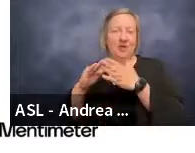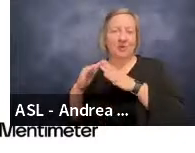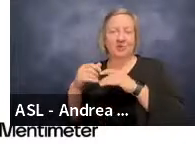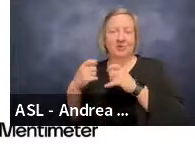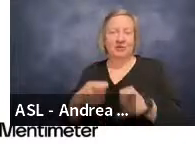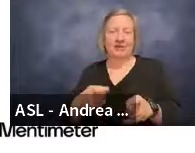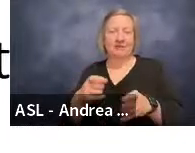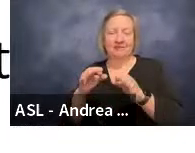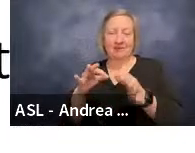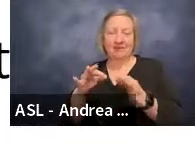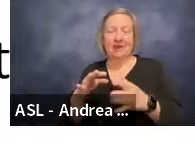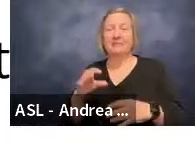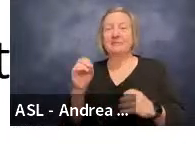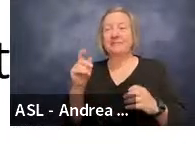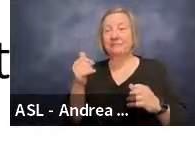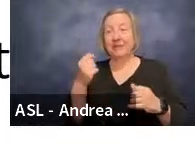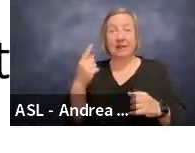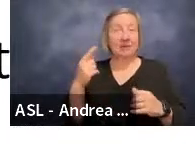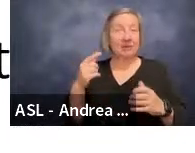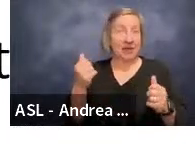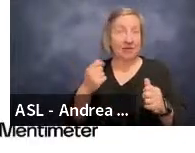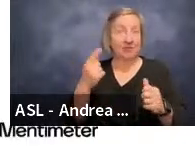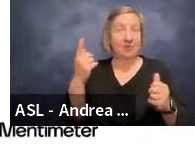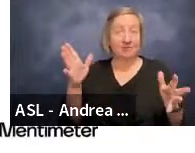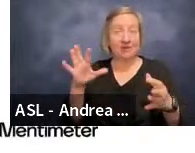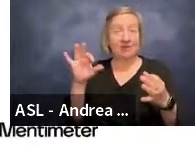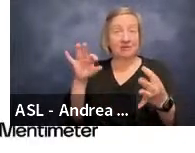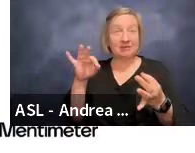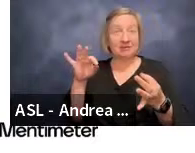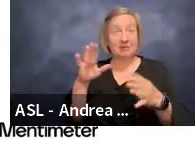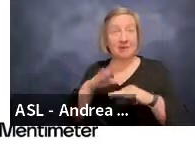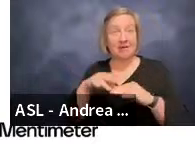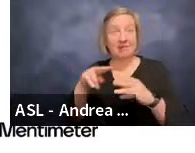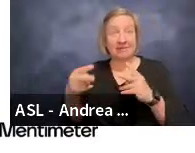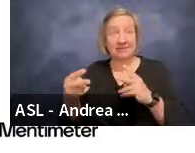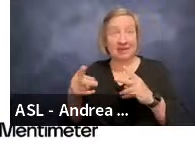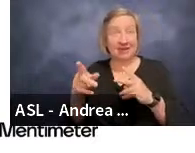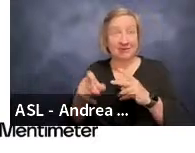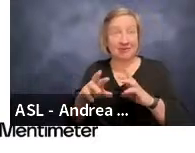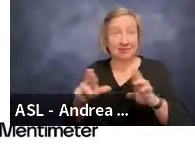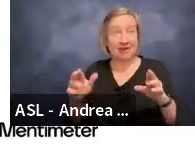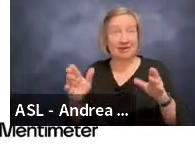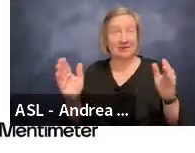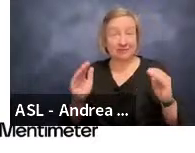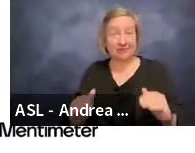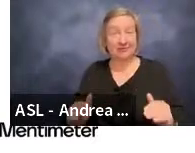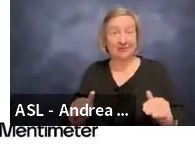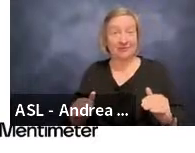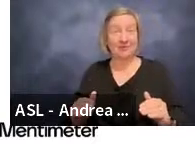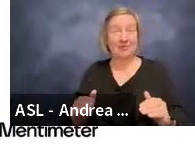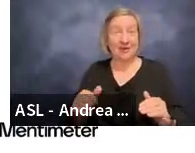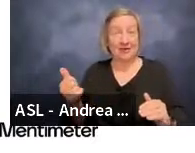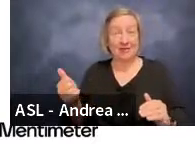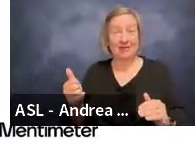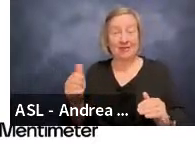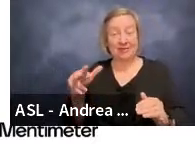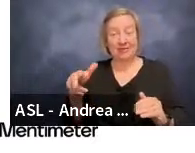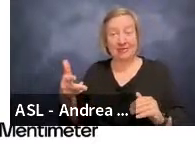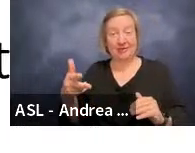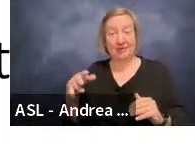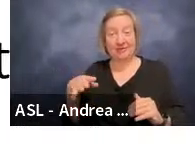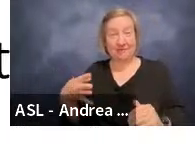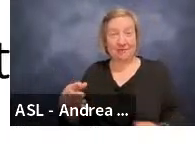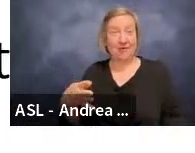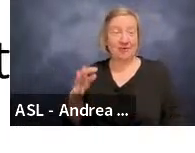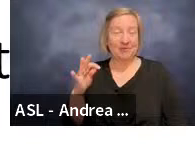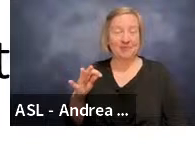right, so did everybody have a chance to provide input on the second question? We're ready to move to the third and fourth.